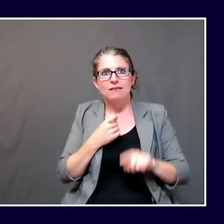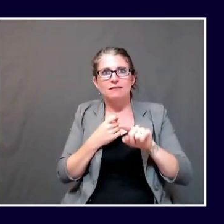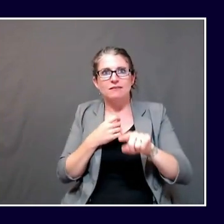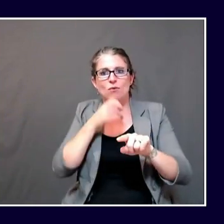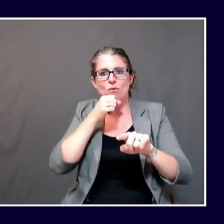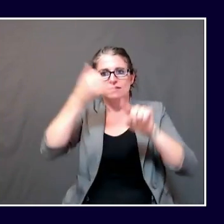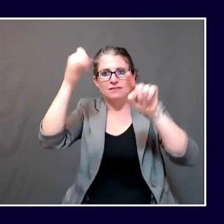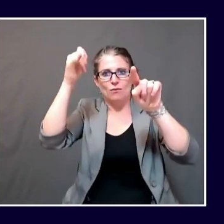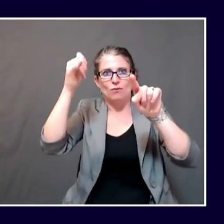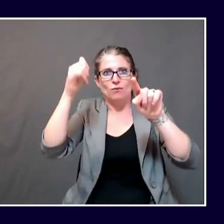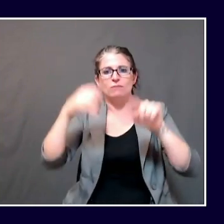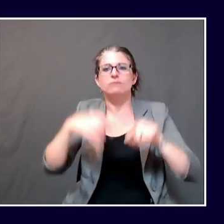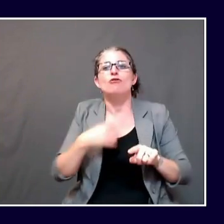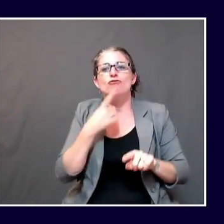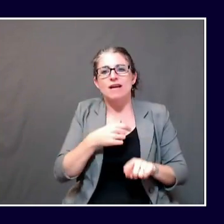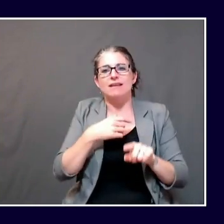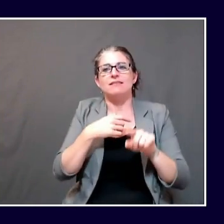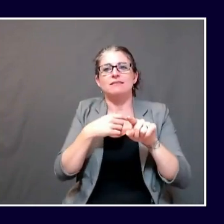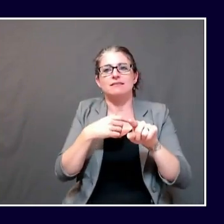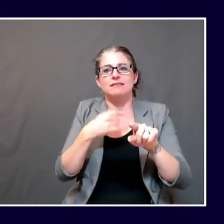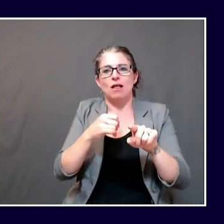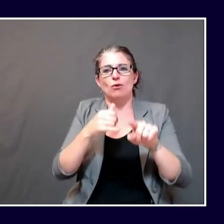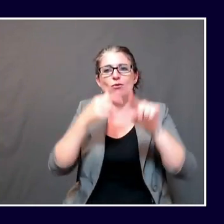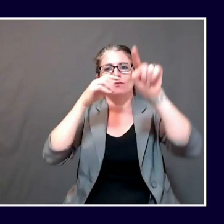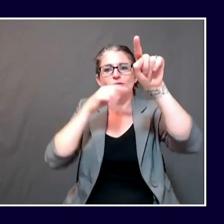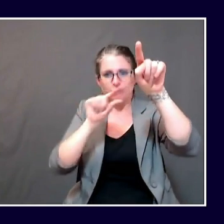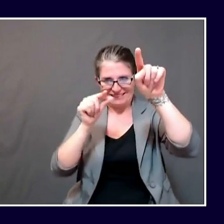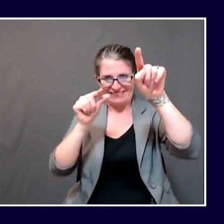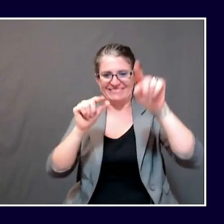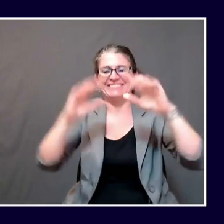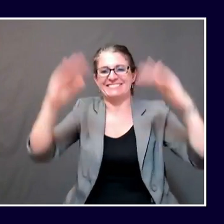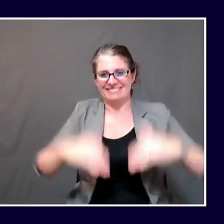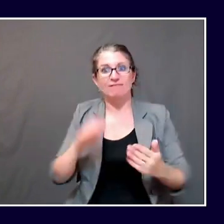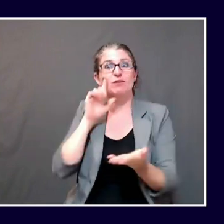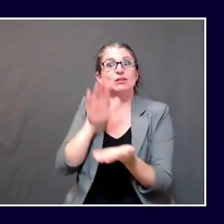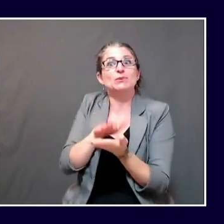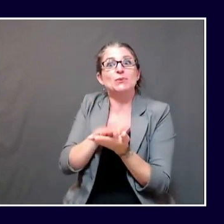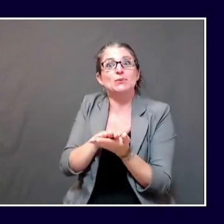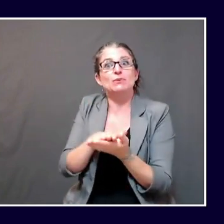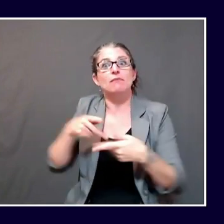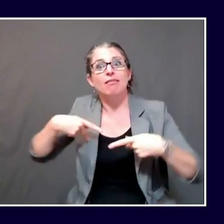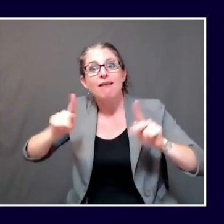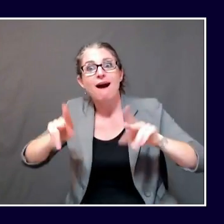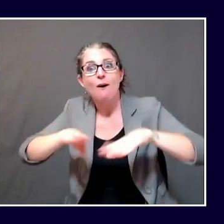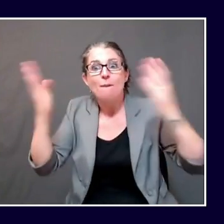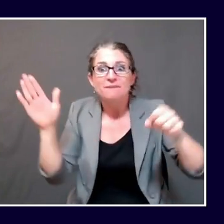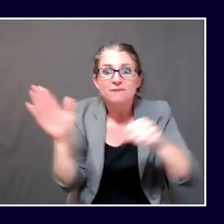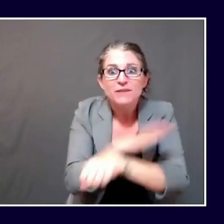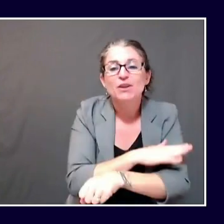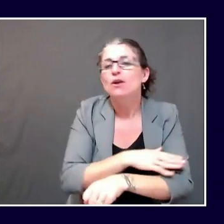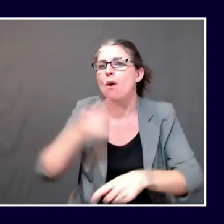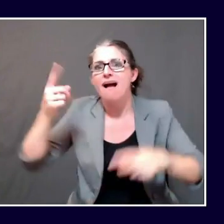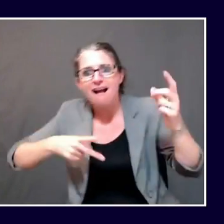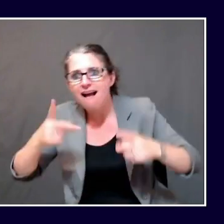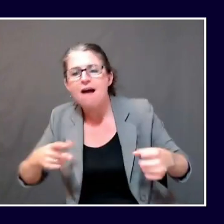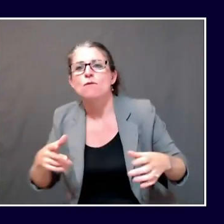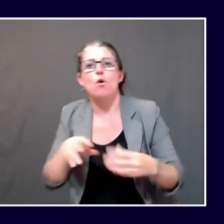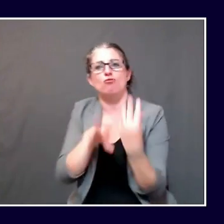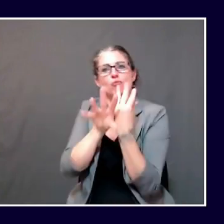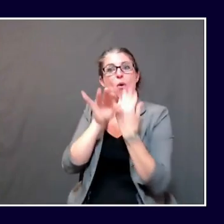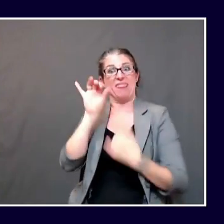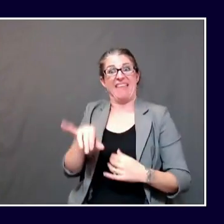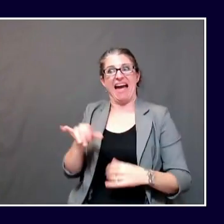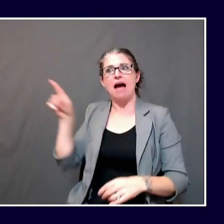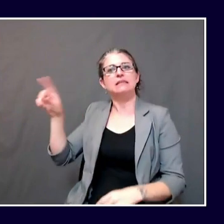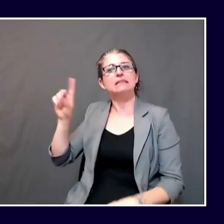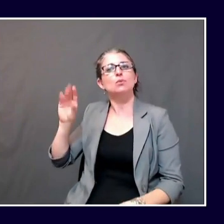a new addition to that existing website. Maine CDC's portion of that will be to furnish the data that we have available on